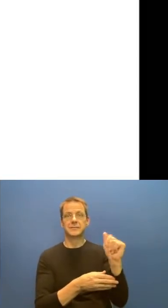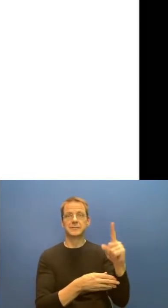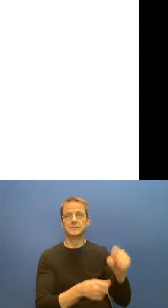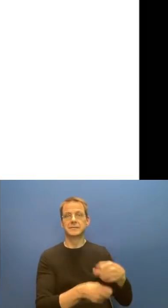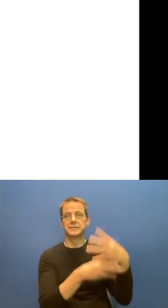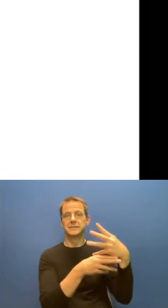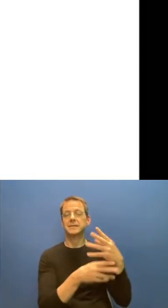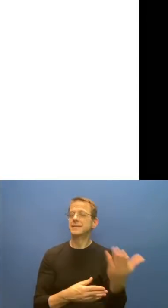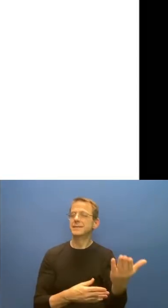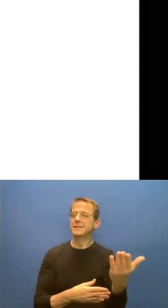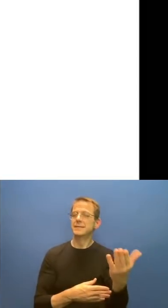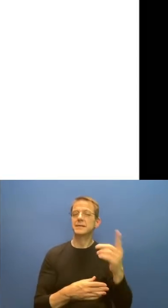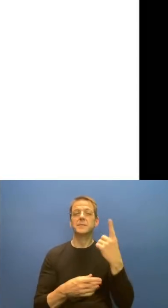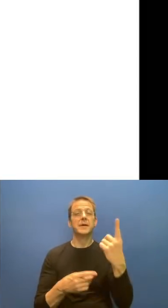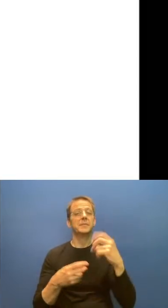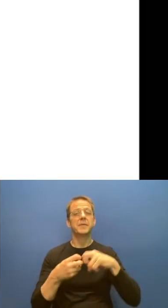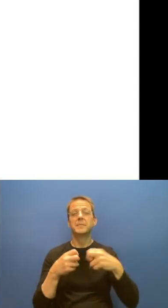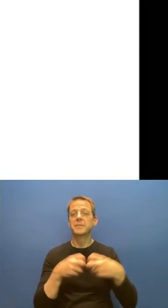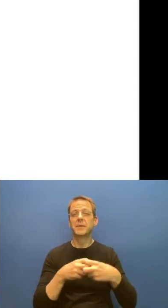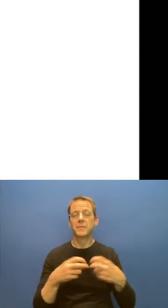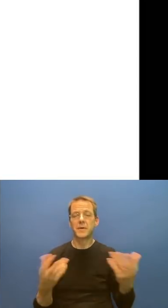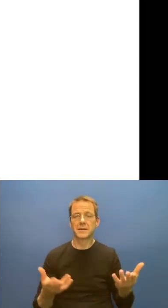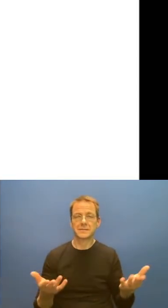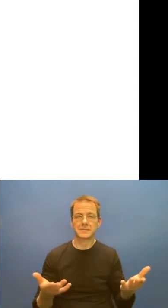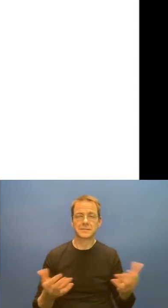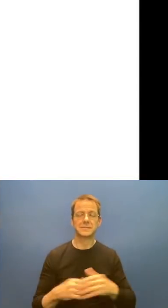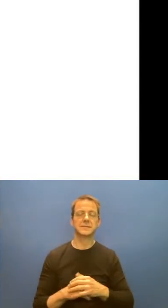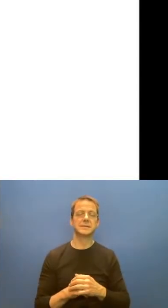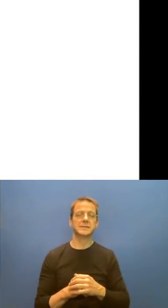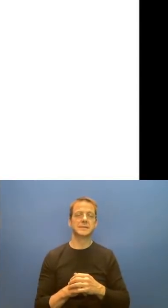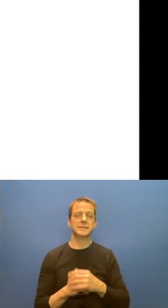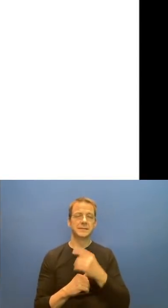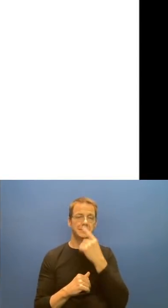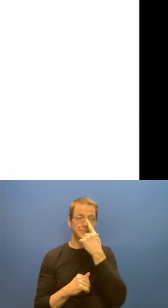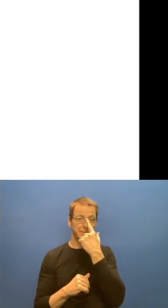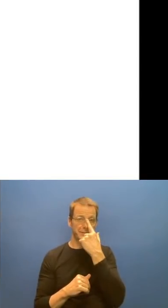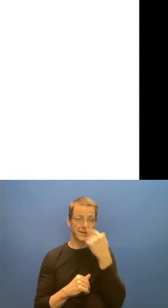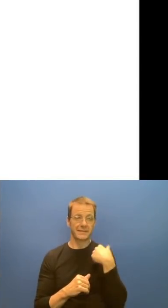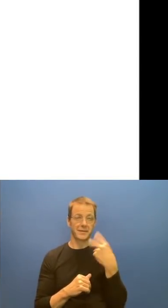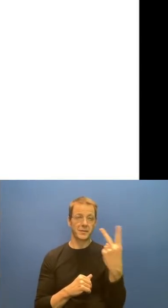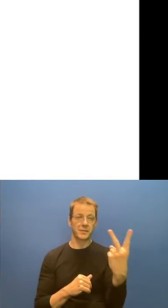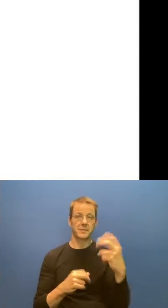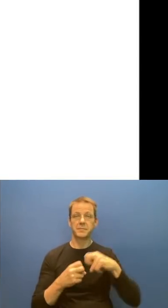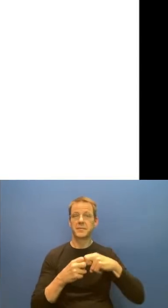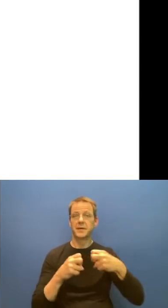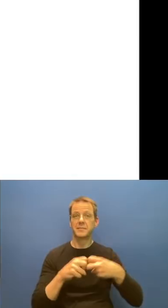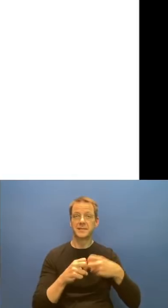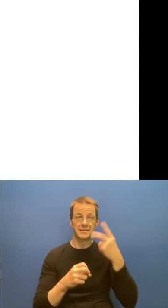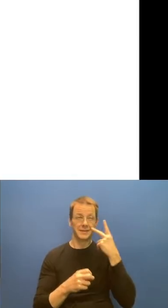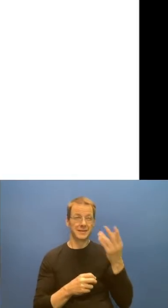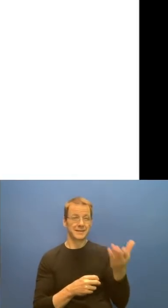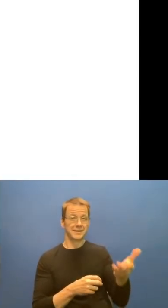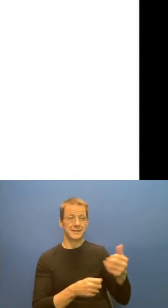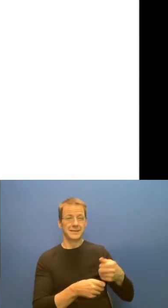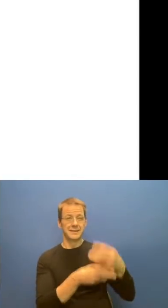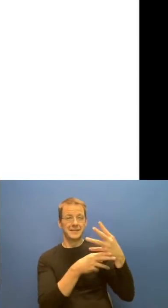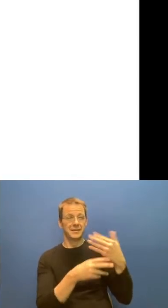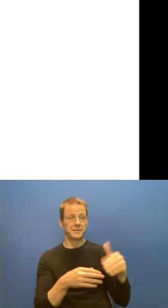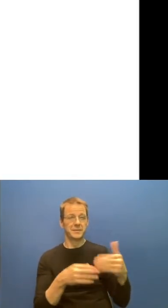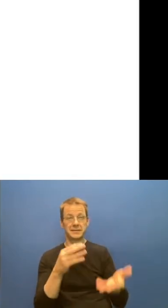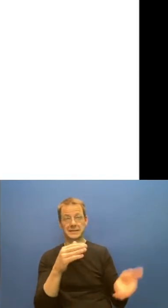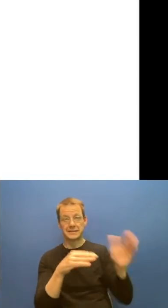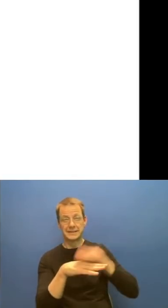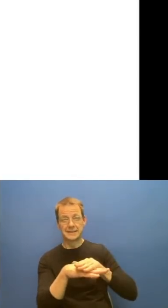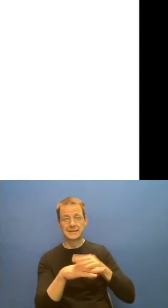idea of the virulence of this. We don't even know of the increased transmissibility of this virus because we're so early. I want to remind people that we're on day